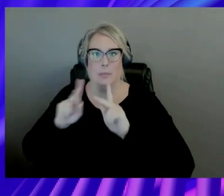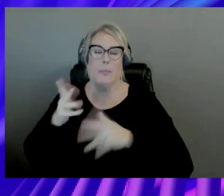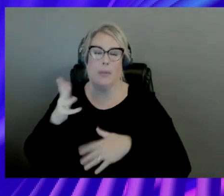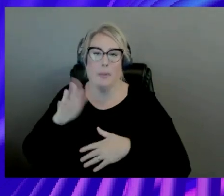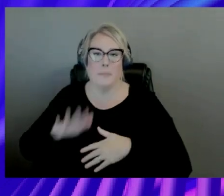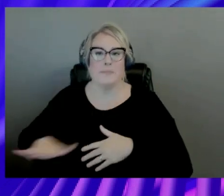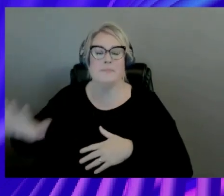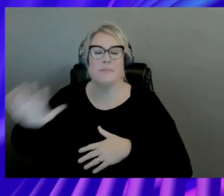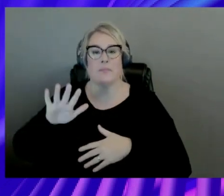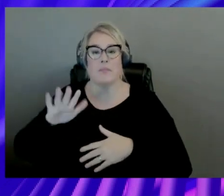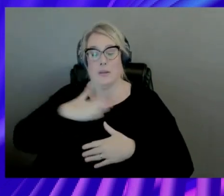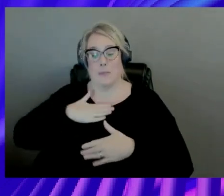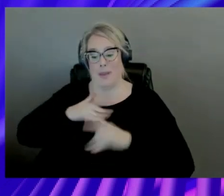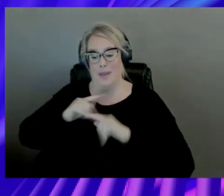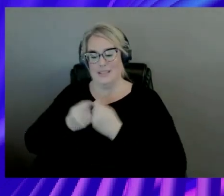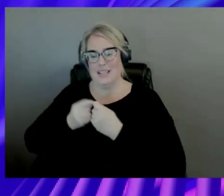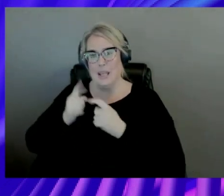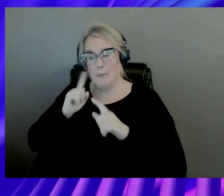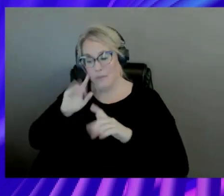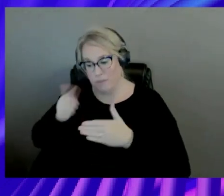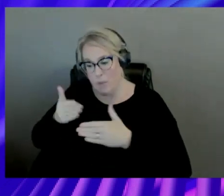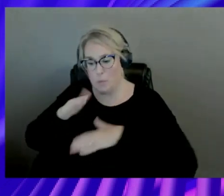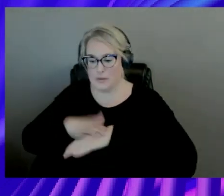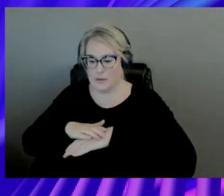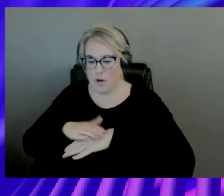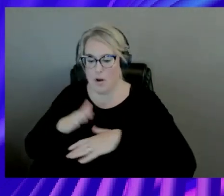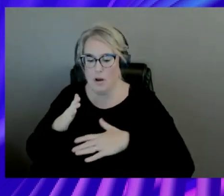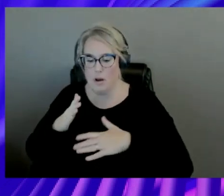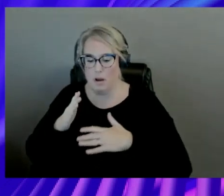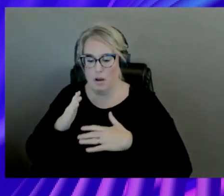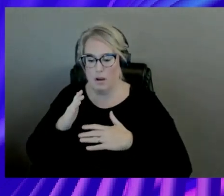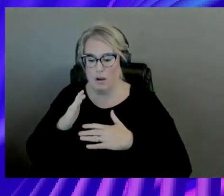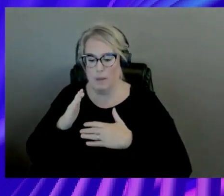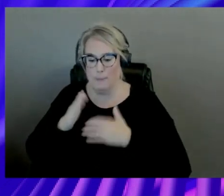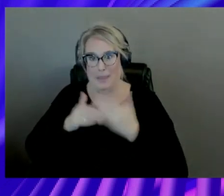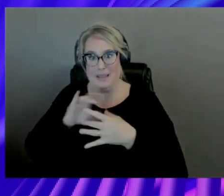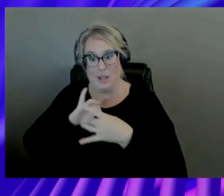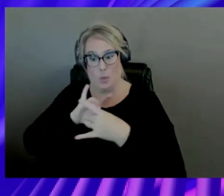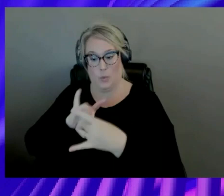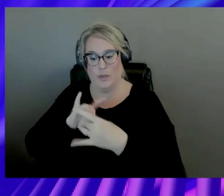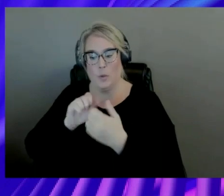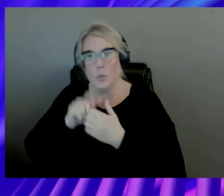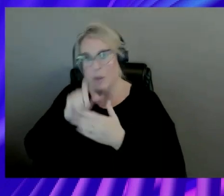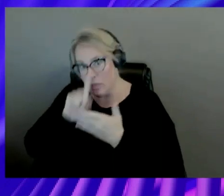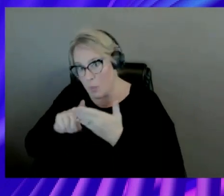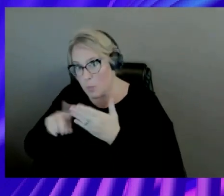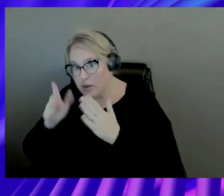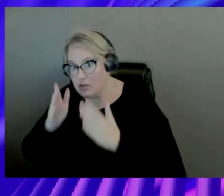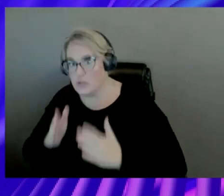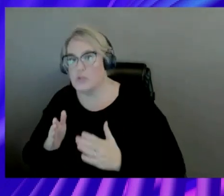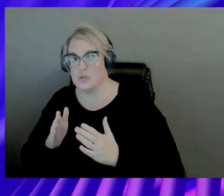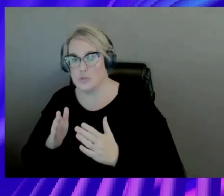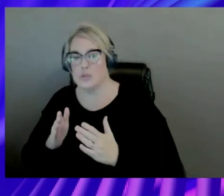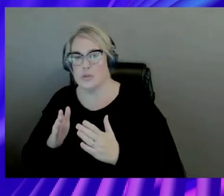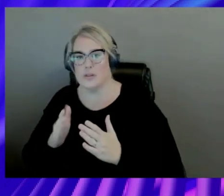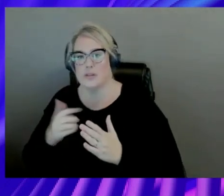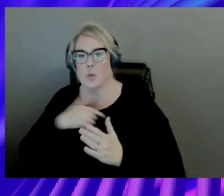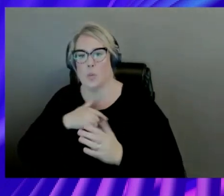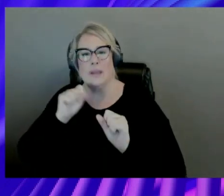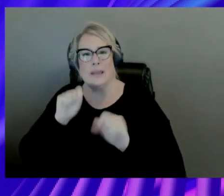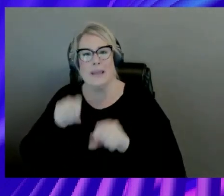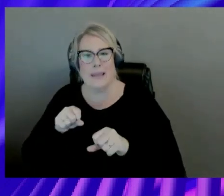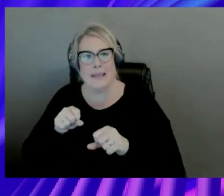focus equally on building those relationships with the researchers in order to facilitate those